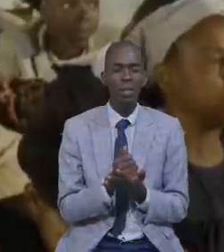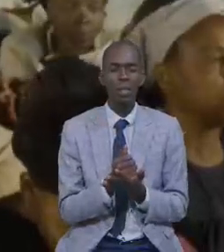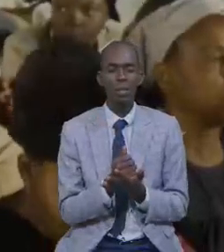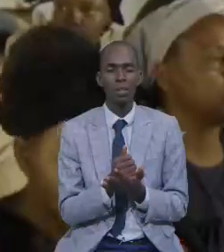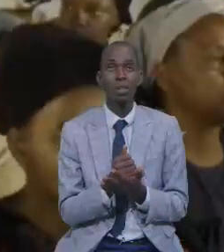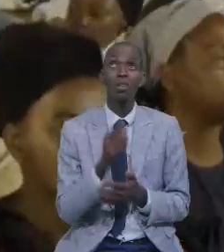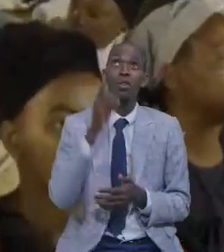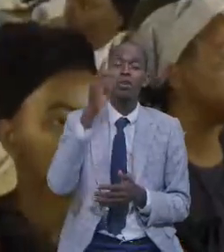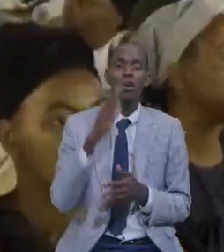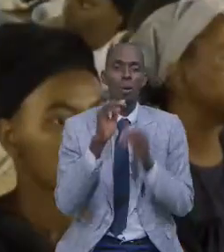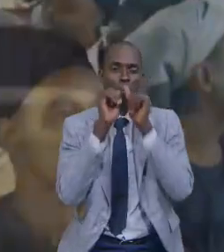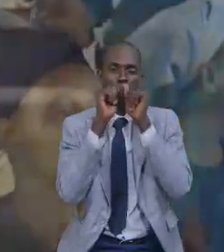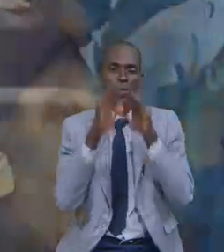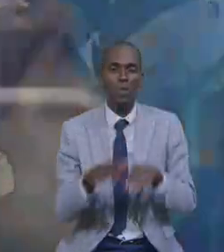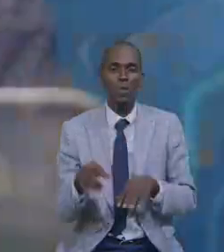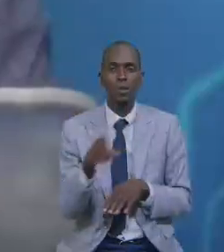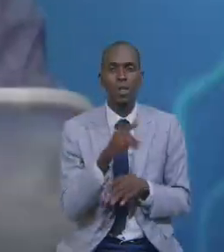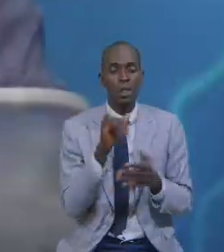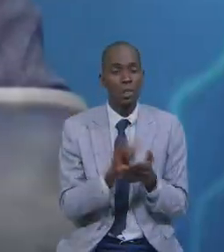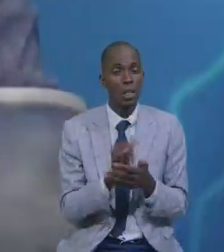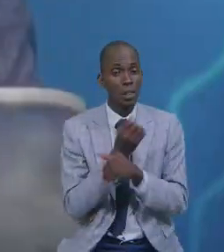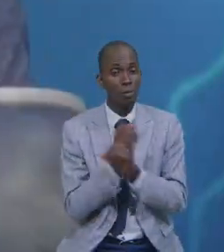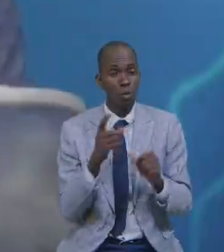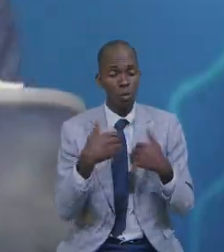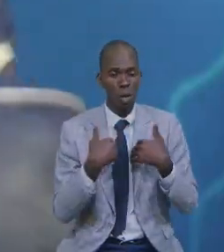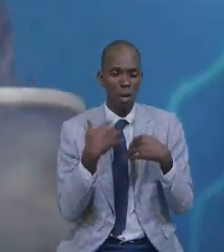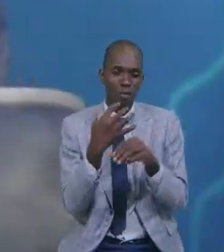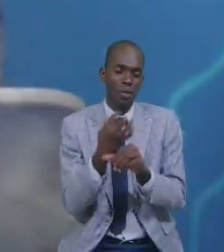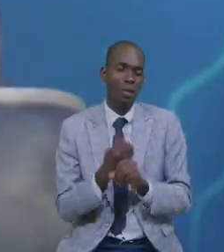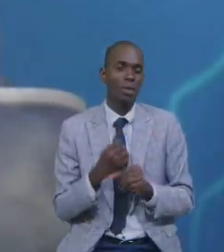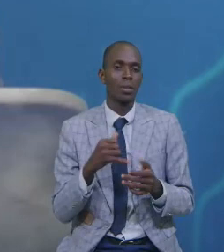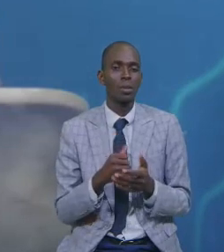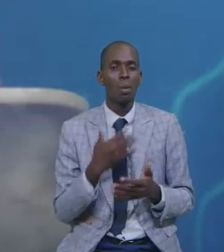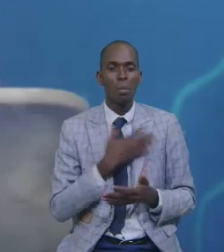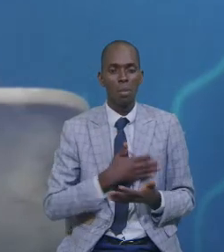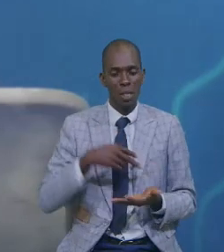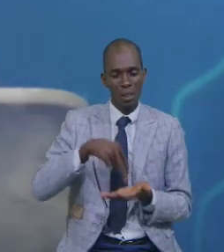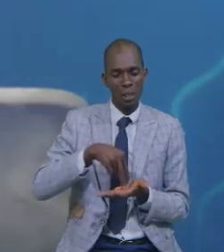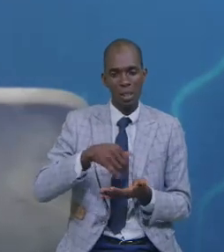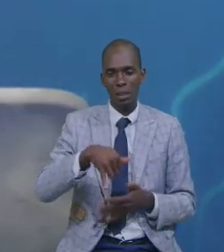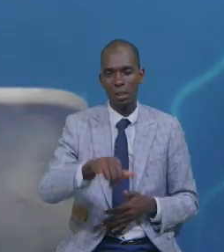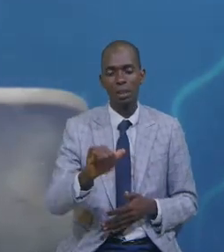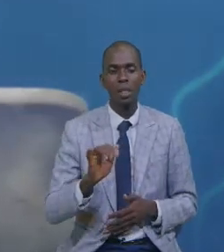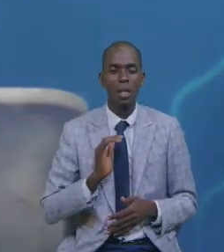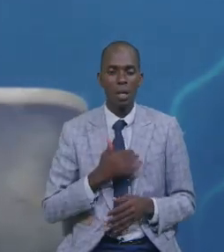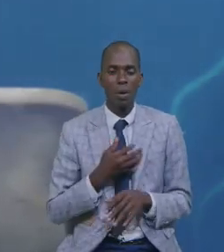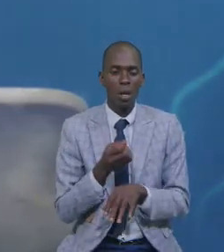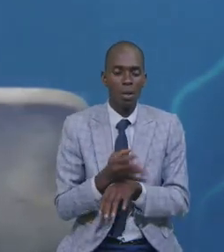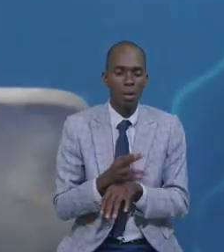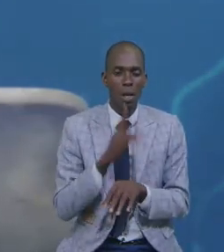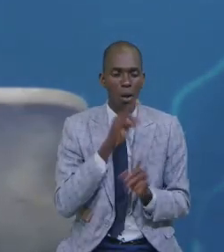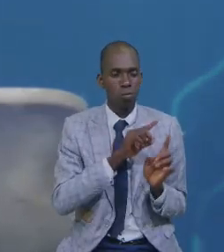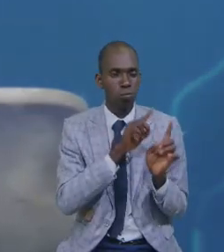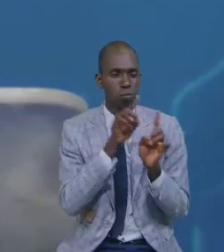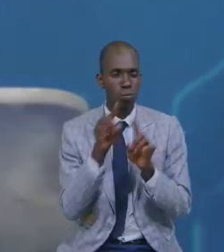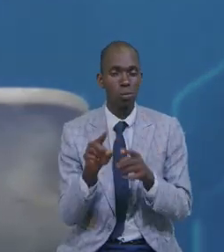bless you. That salvation, you've got it. Remain standing. Our counselors are coming to you, and they will